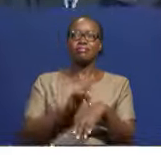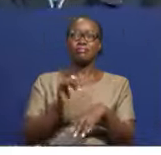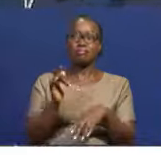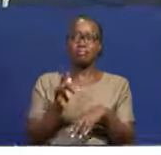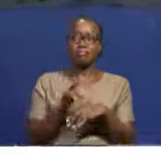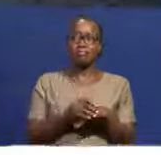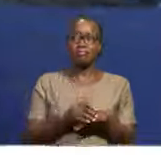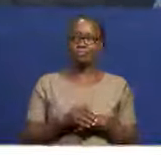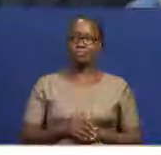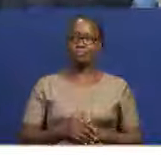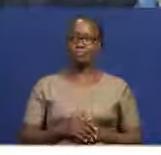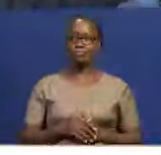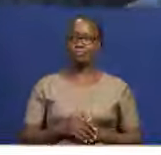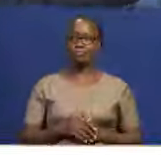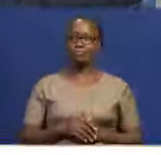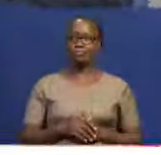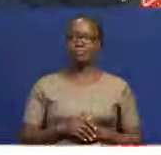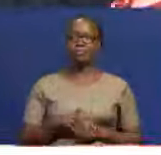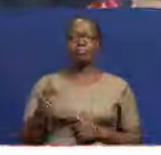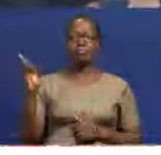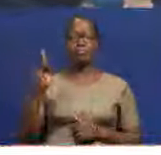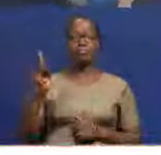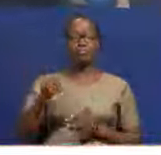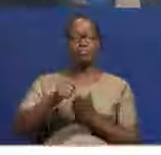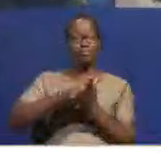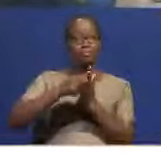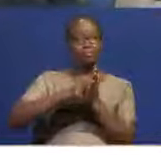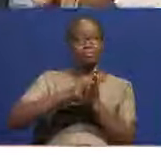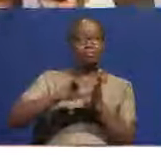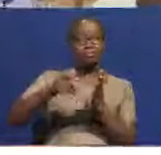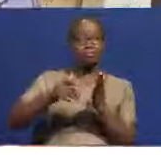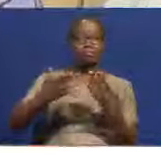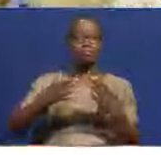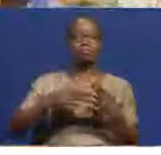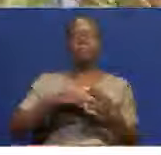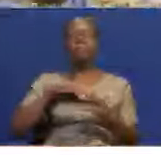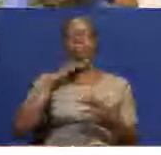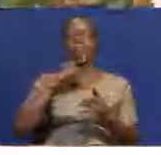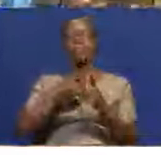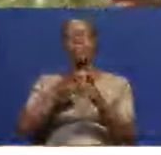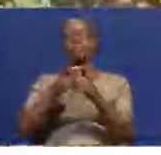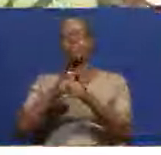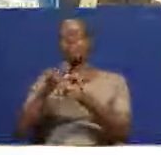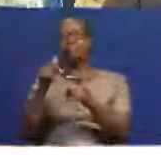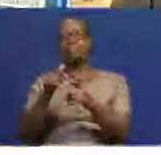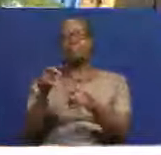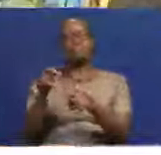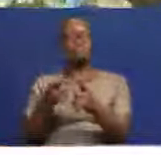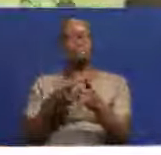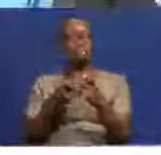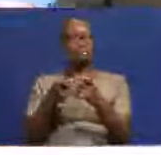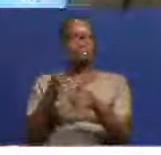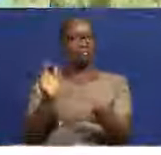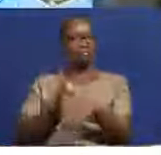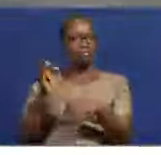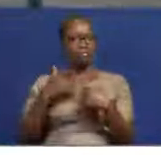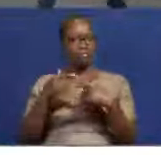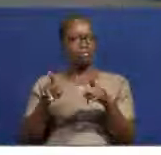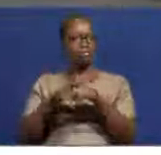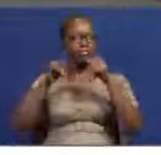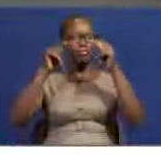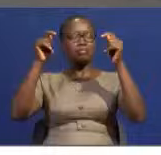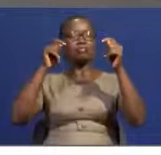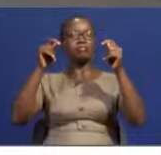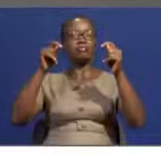affected. In Kibwezi, Makueni County, two people were shot dead while scores of others sustained bullet injuries during similar